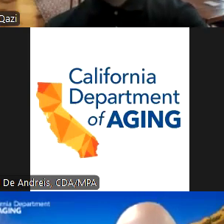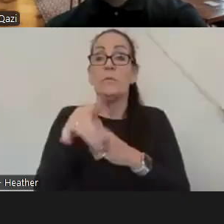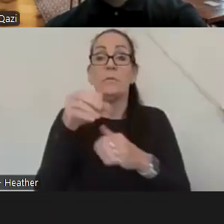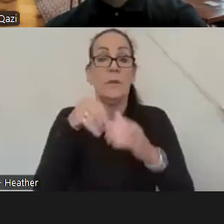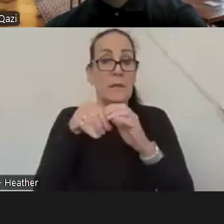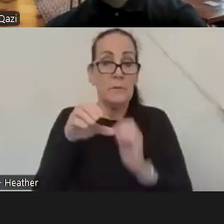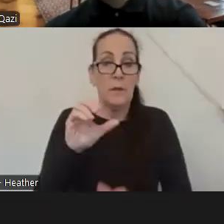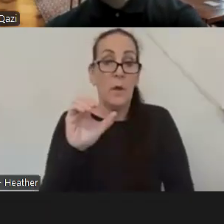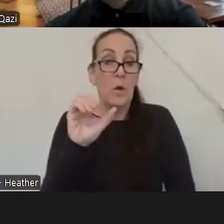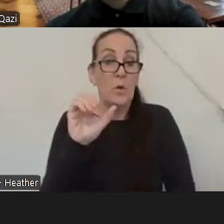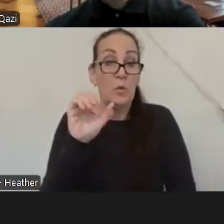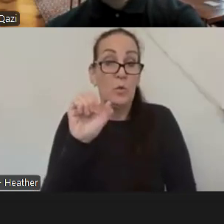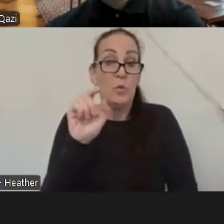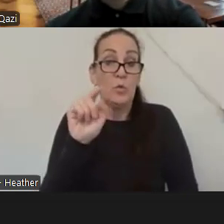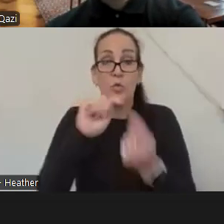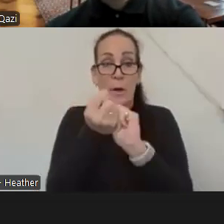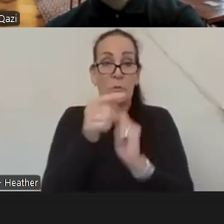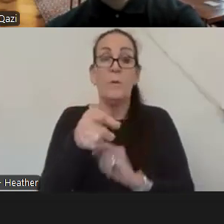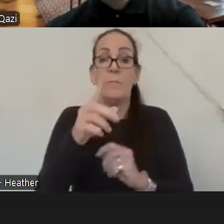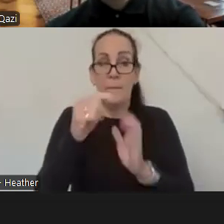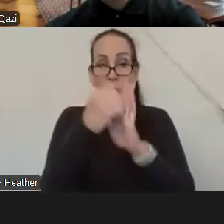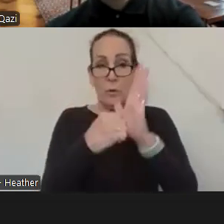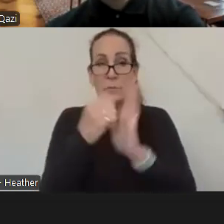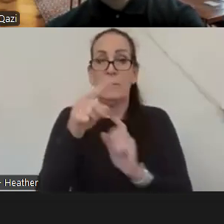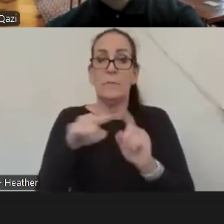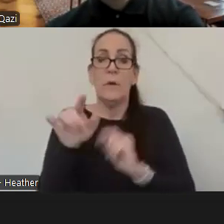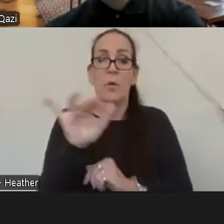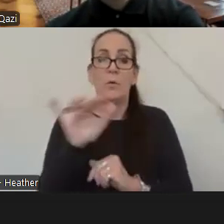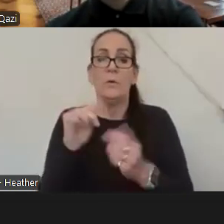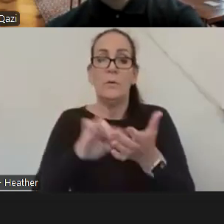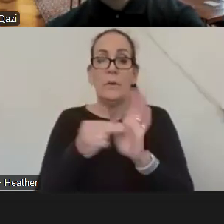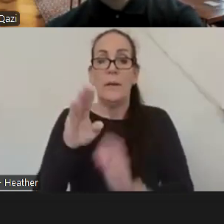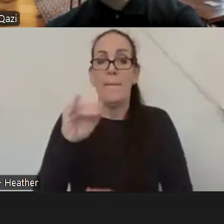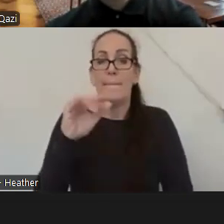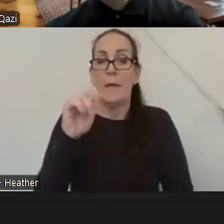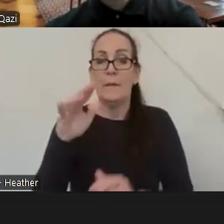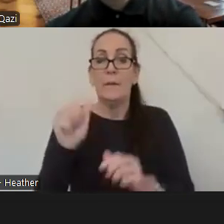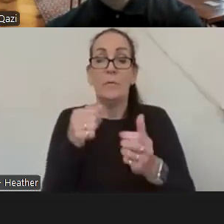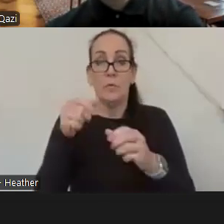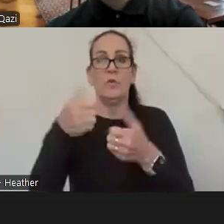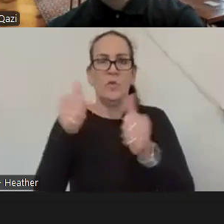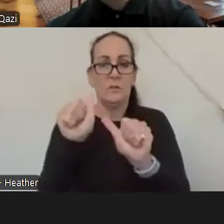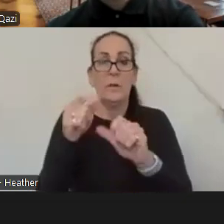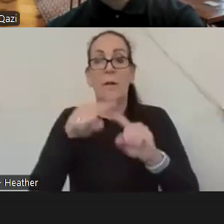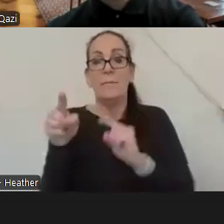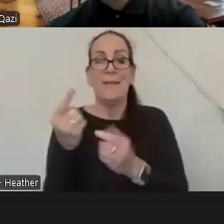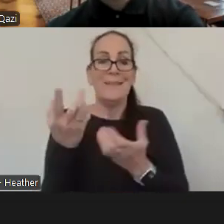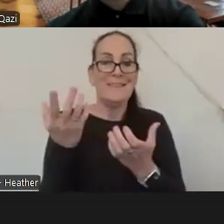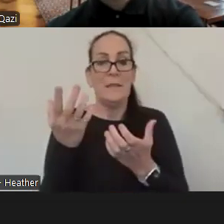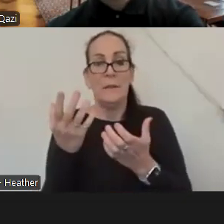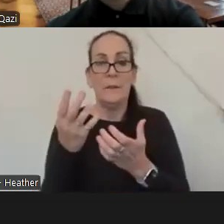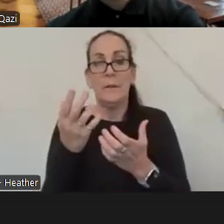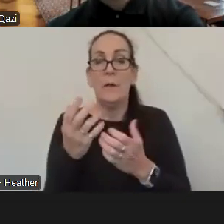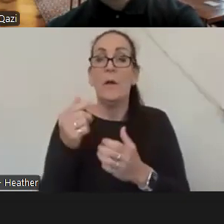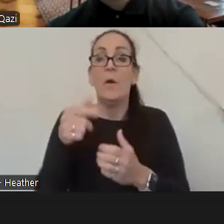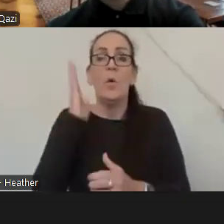closed captioning and so on. But that is a bilingual effort, meaning it isn't just in that language. And so you'll be getting the